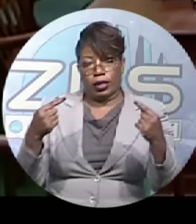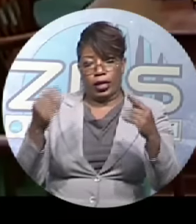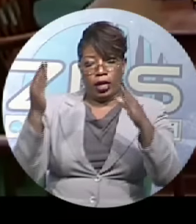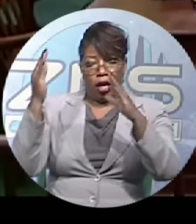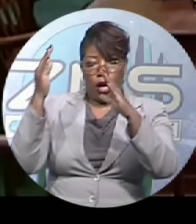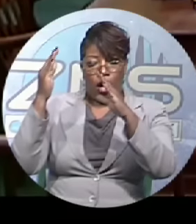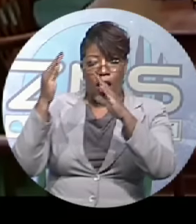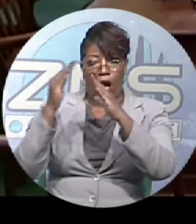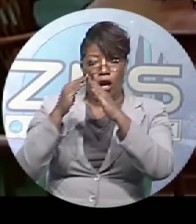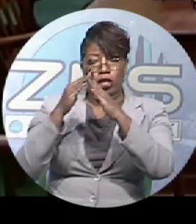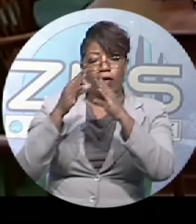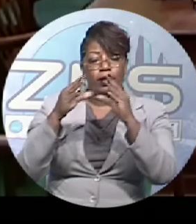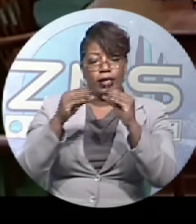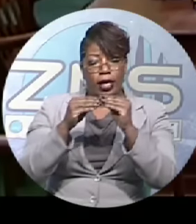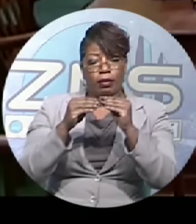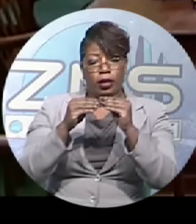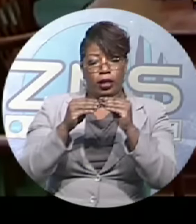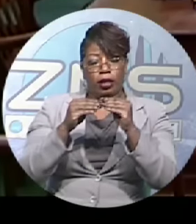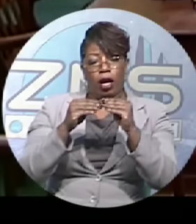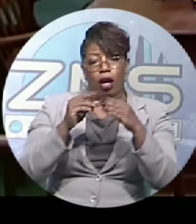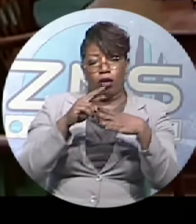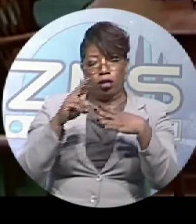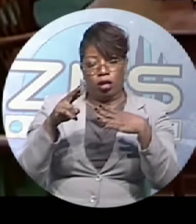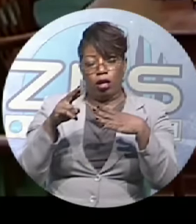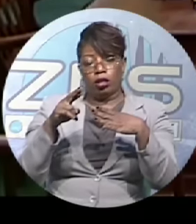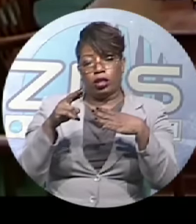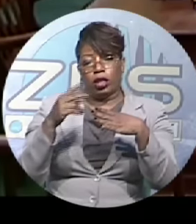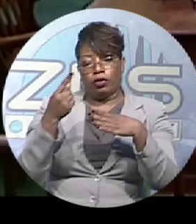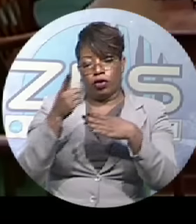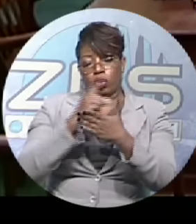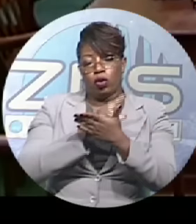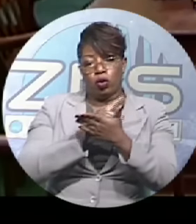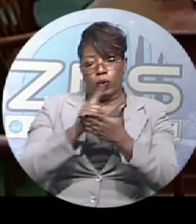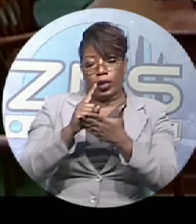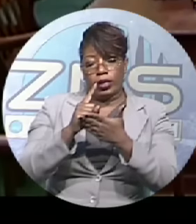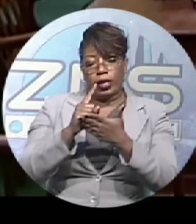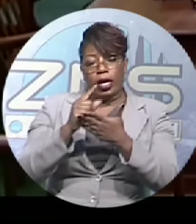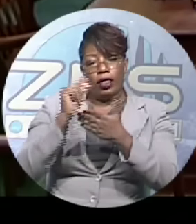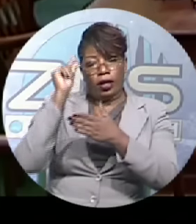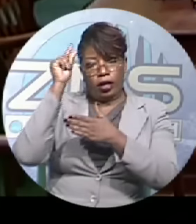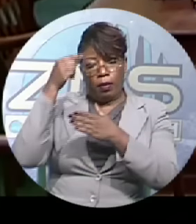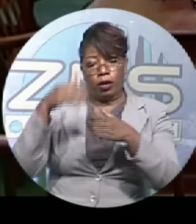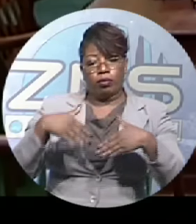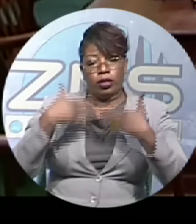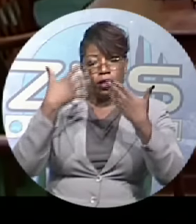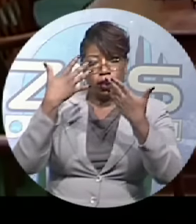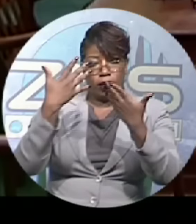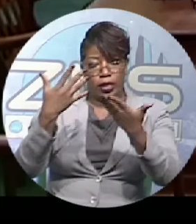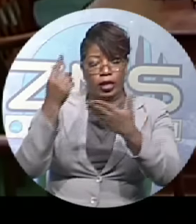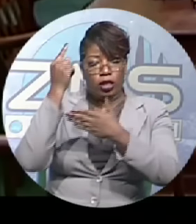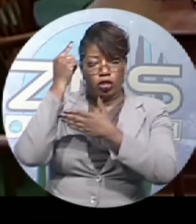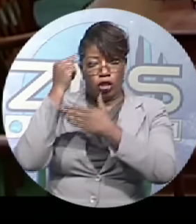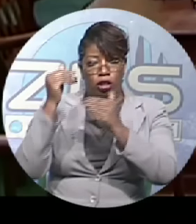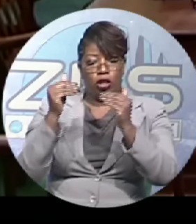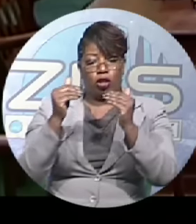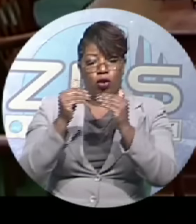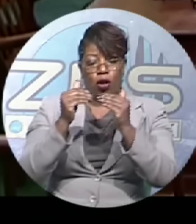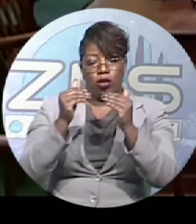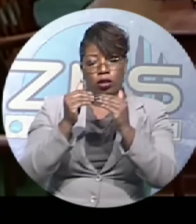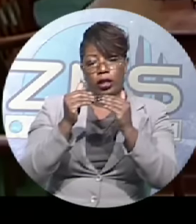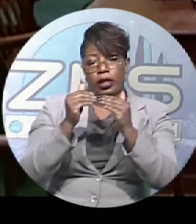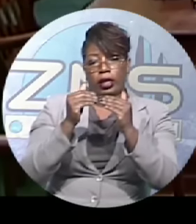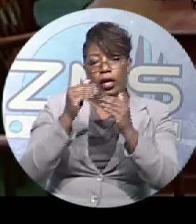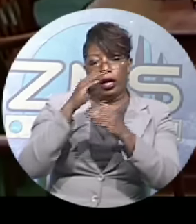been adjourned until Wednesday, February 24th. In the next few weeks, the government intends to present the gender equality referendum bills